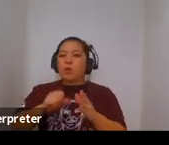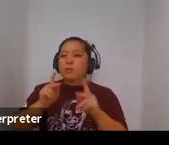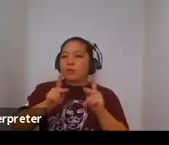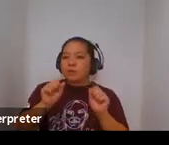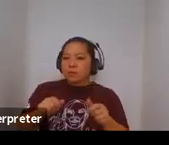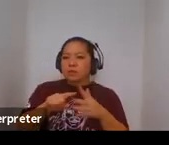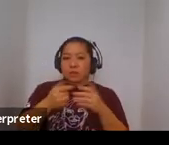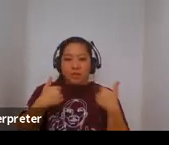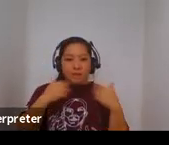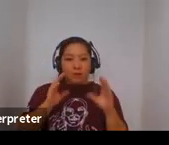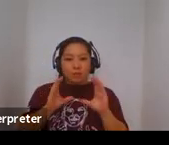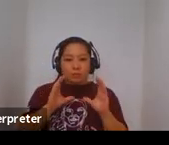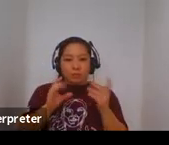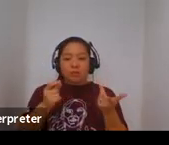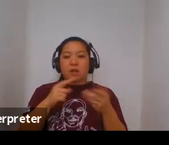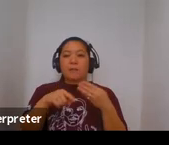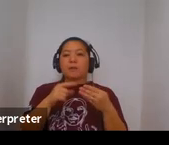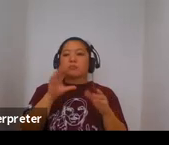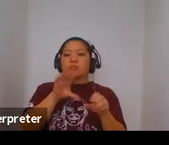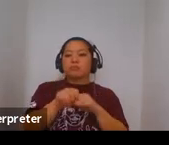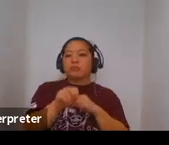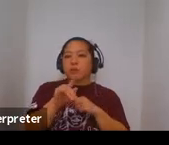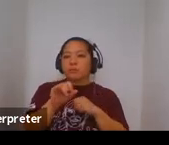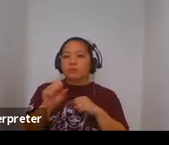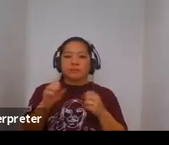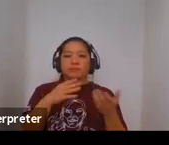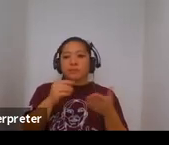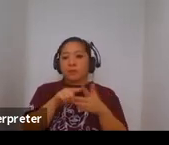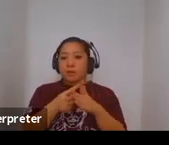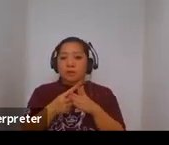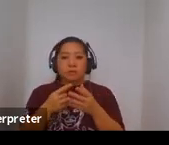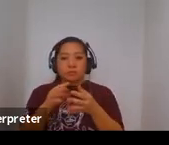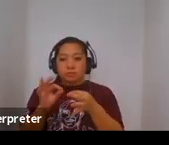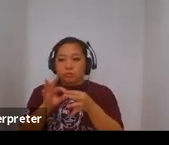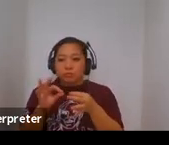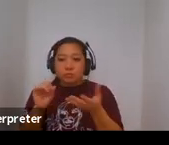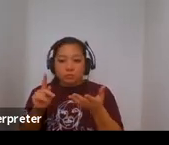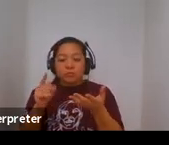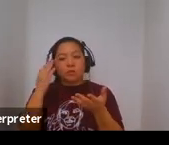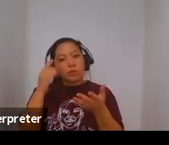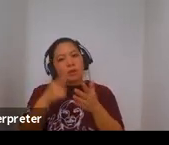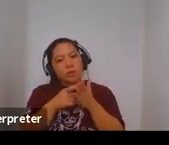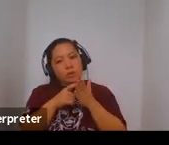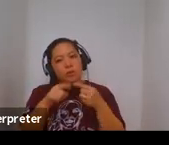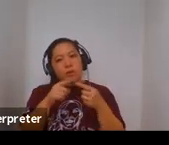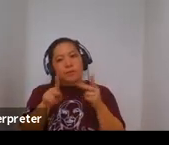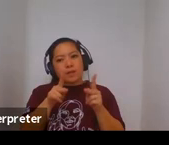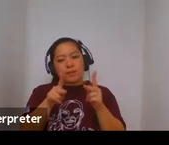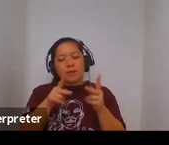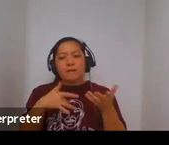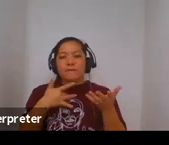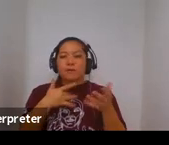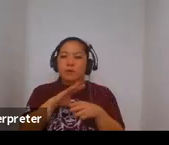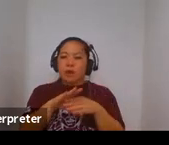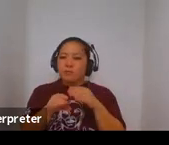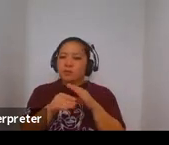start to have the conversations and start to build a dialogue. What you'll notice is when people start to feel